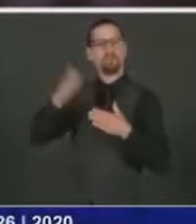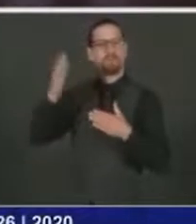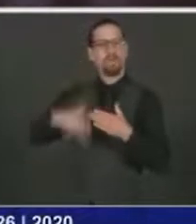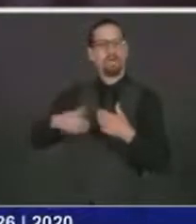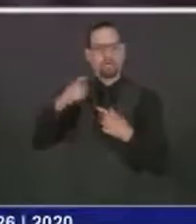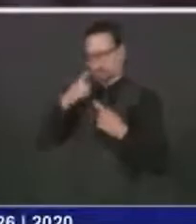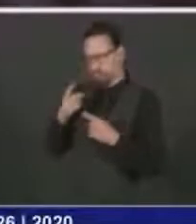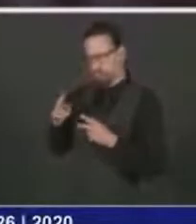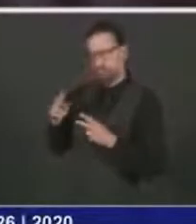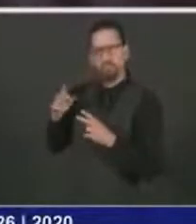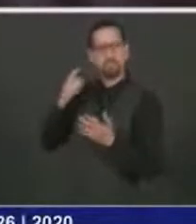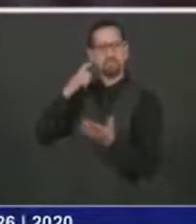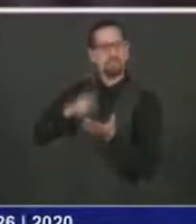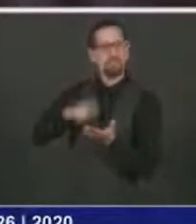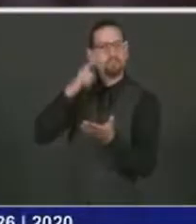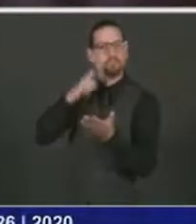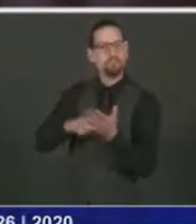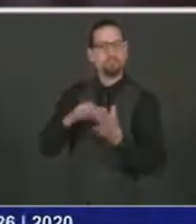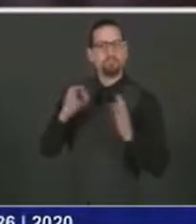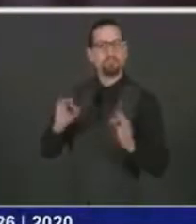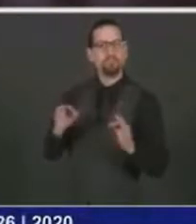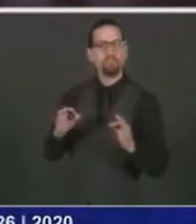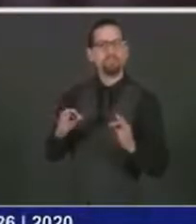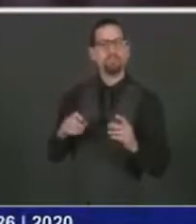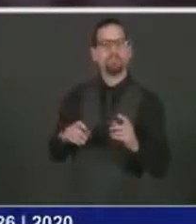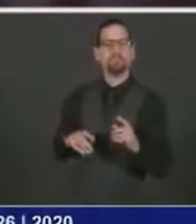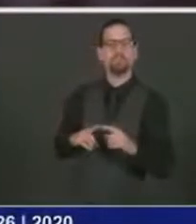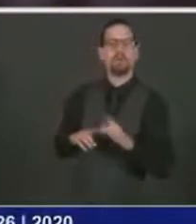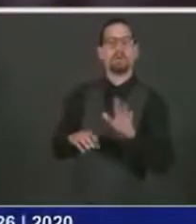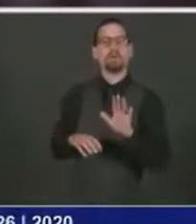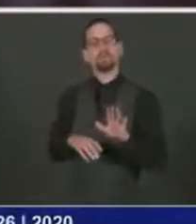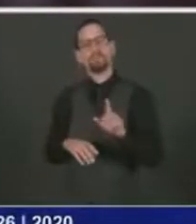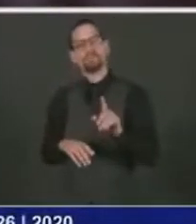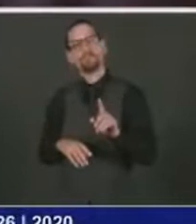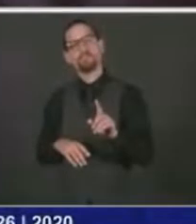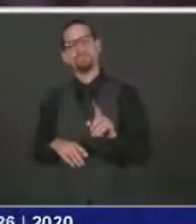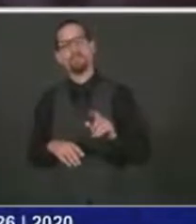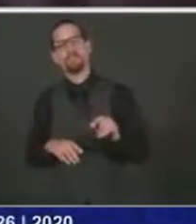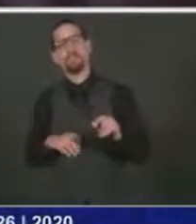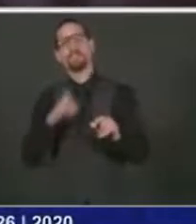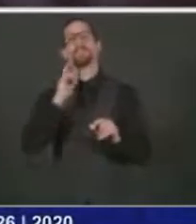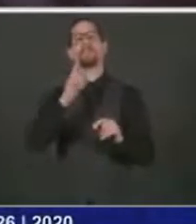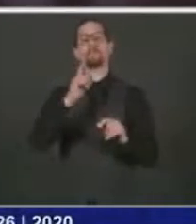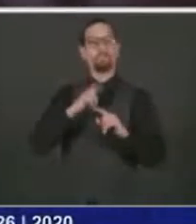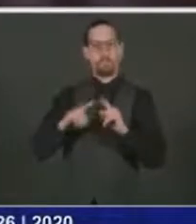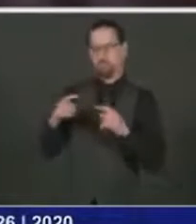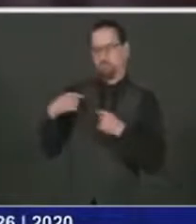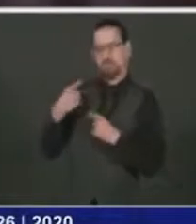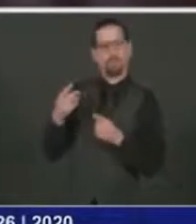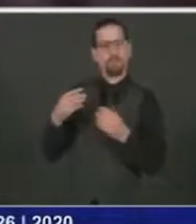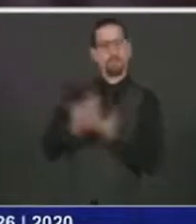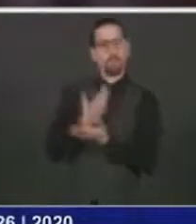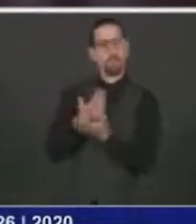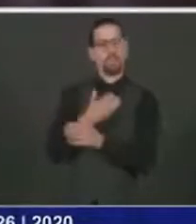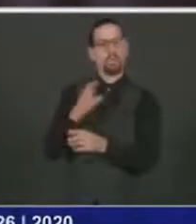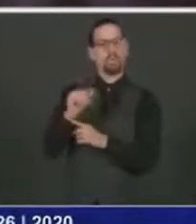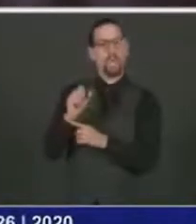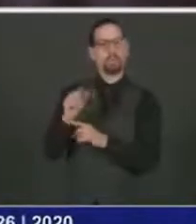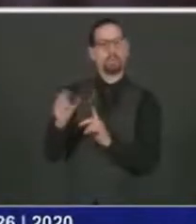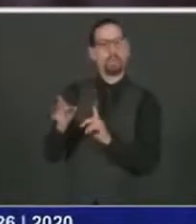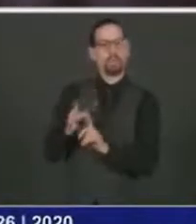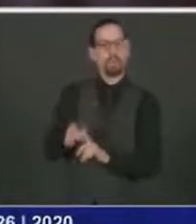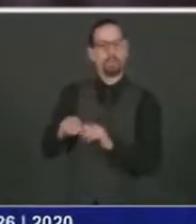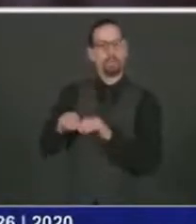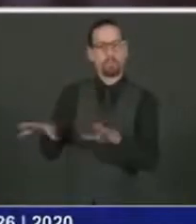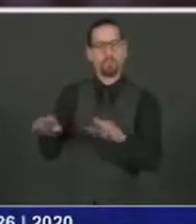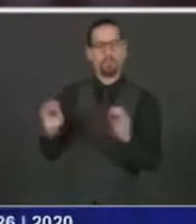are not any further cases that exist there, and given the ongoing vigilance